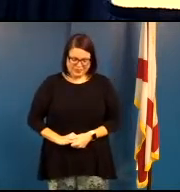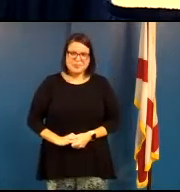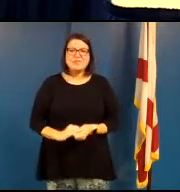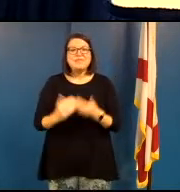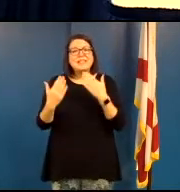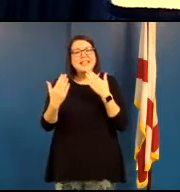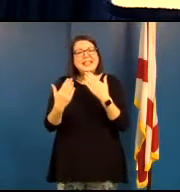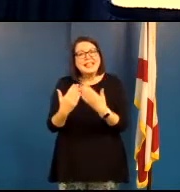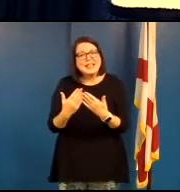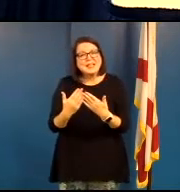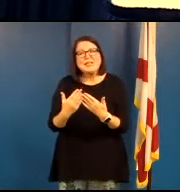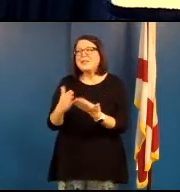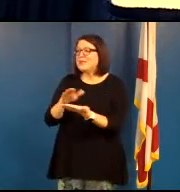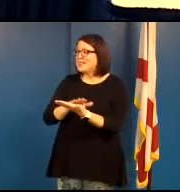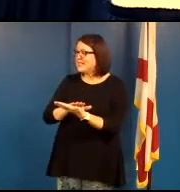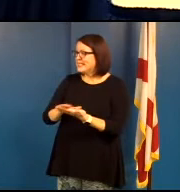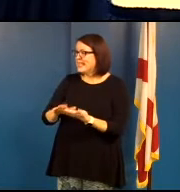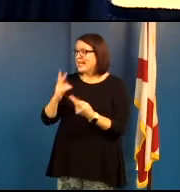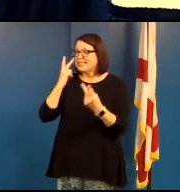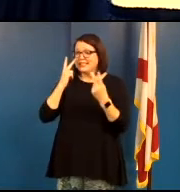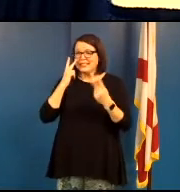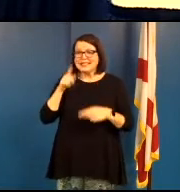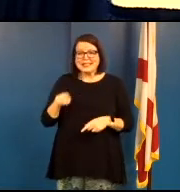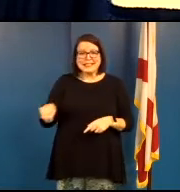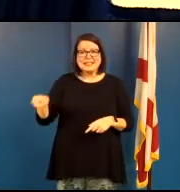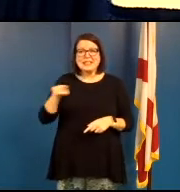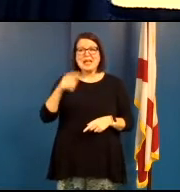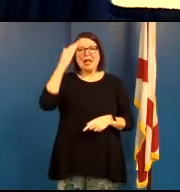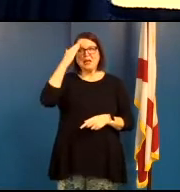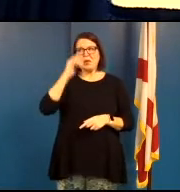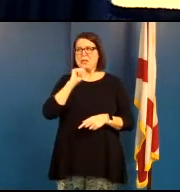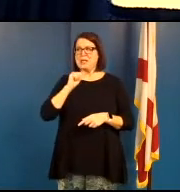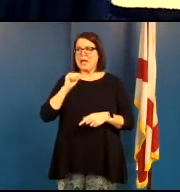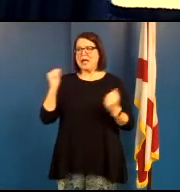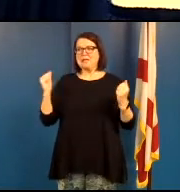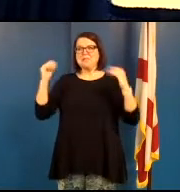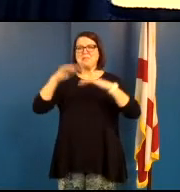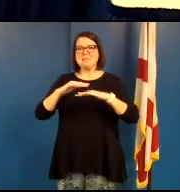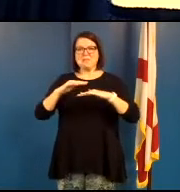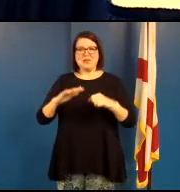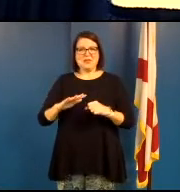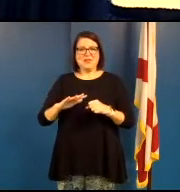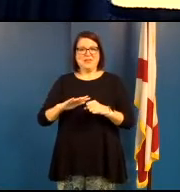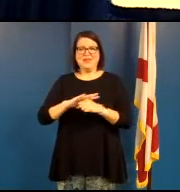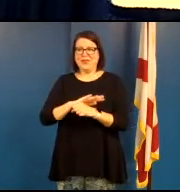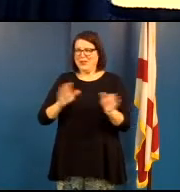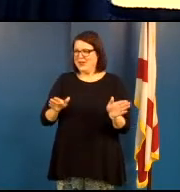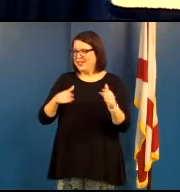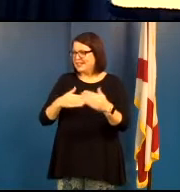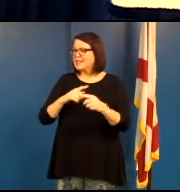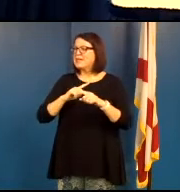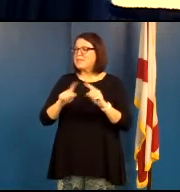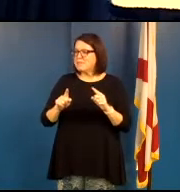Thank you. It's nice to see those of us. I know it's not a full house, but it is nice to